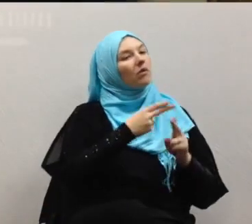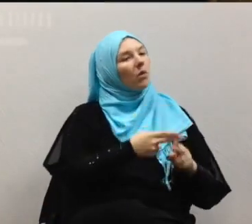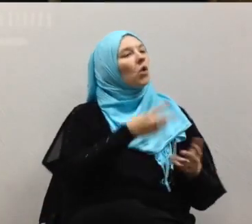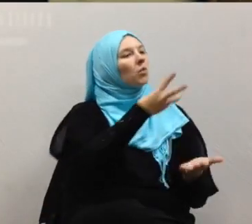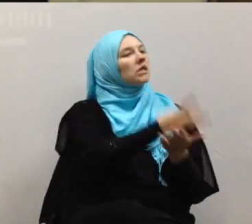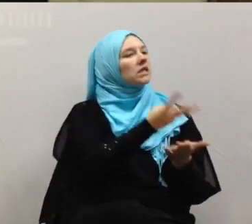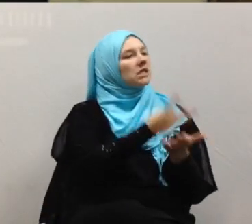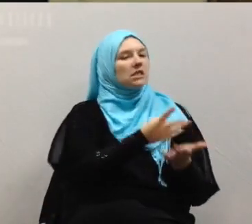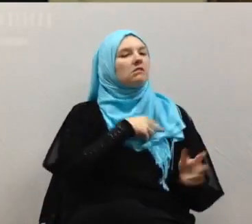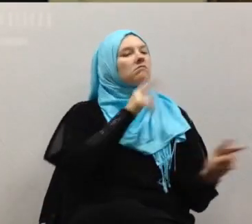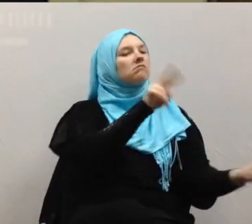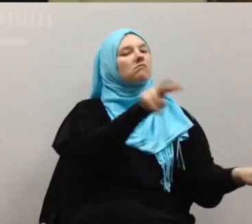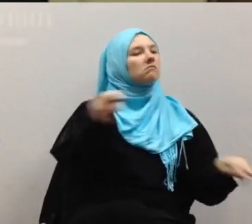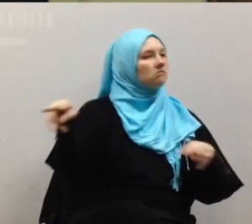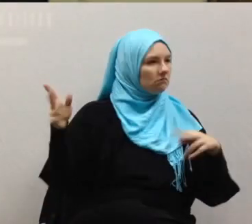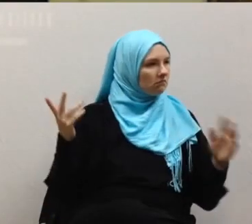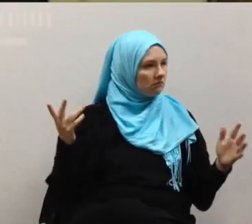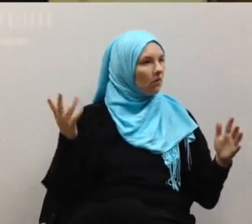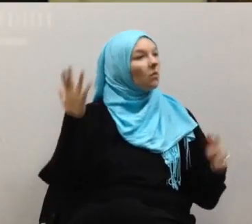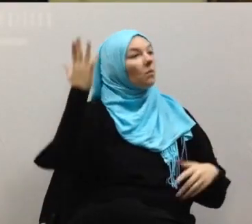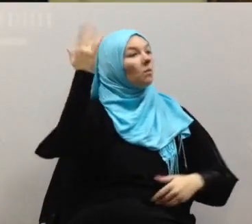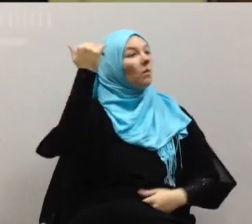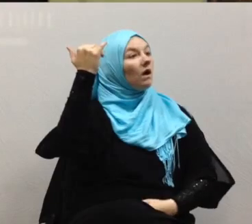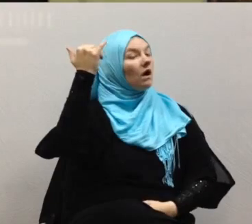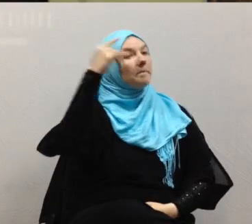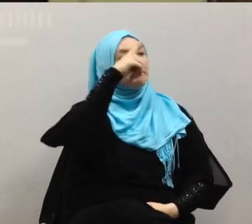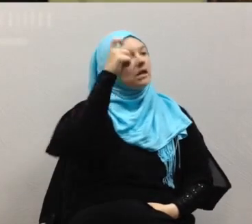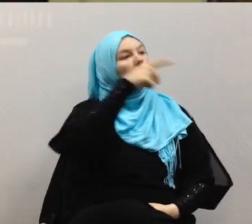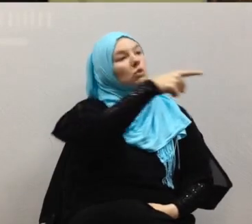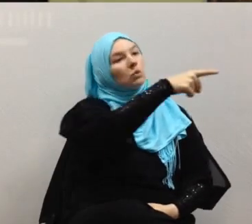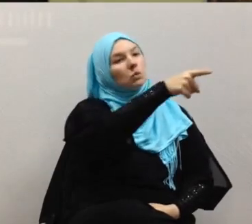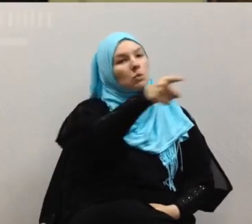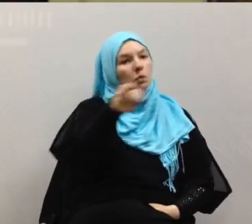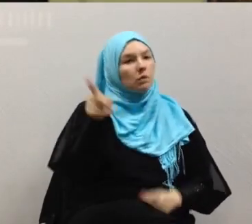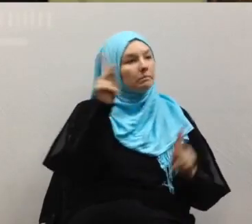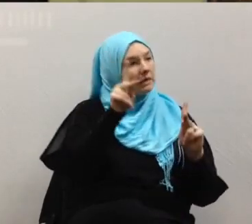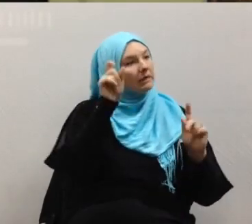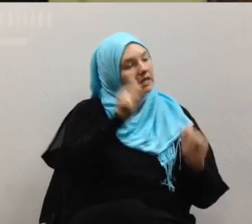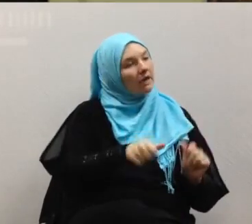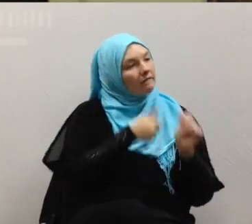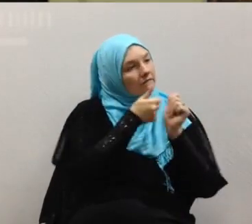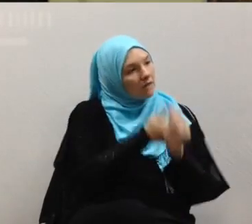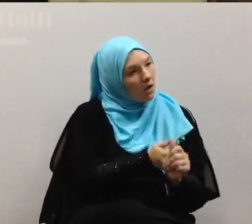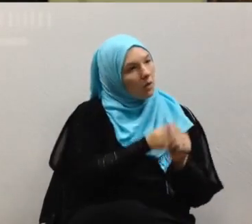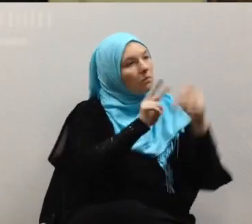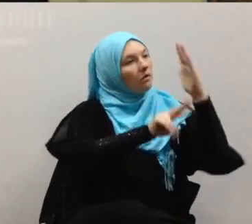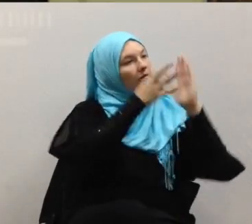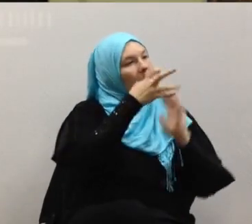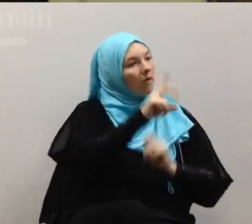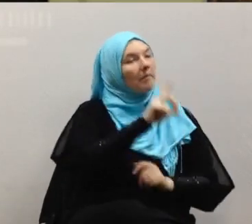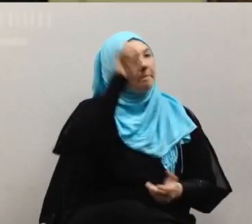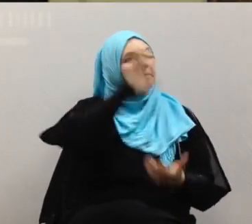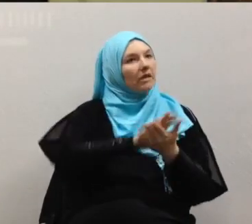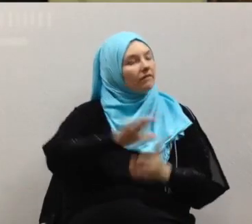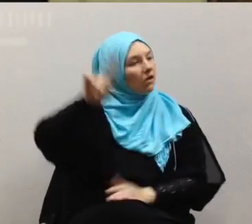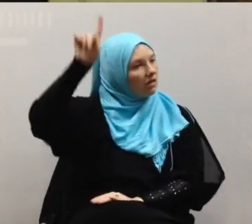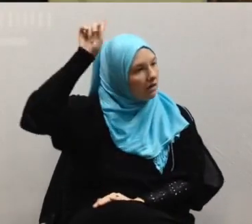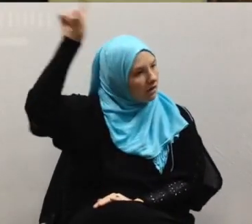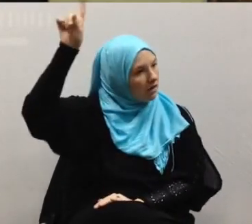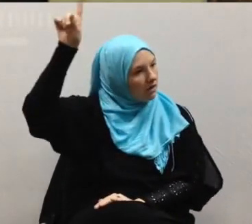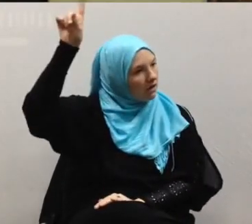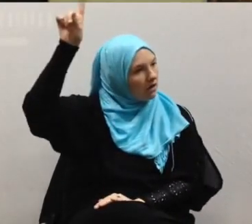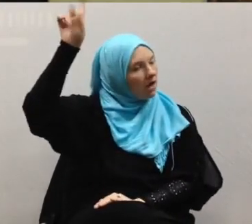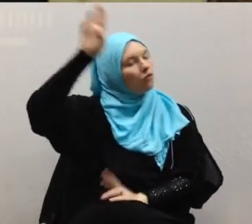Why? So that you people may believe in Allah and His Messenger, and honor Him, and respect the Prophet,